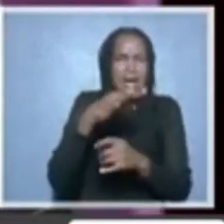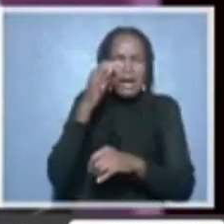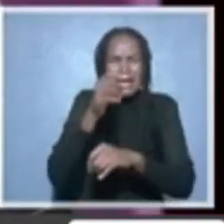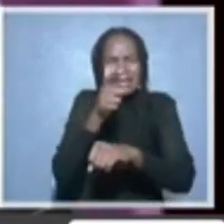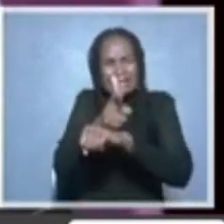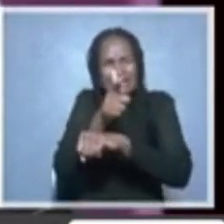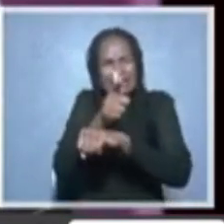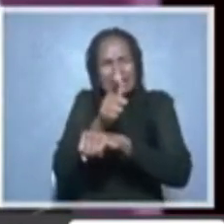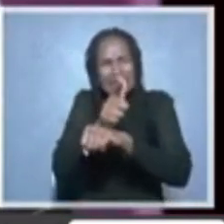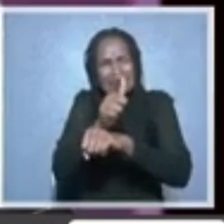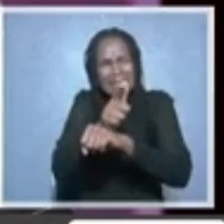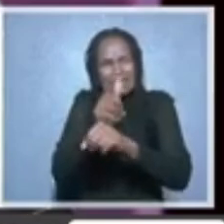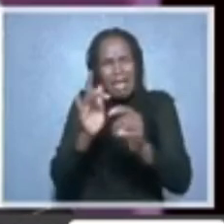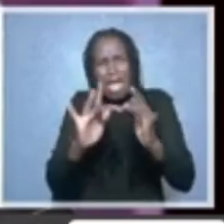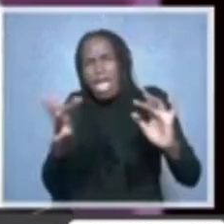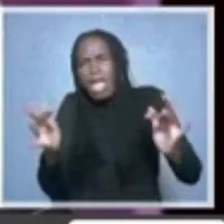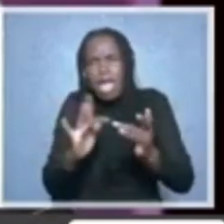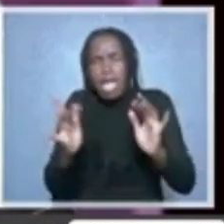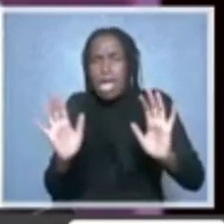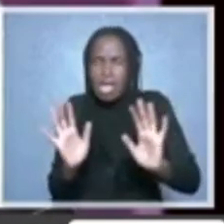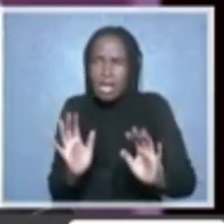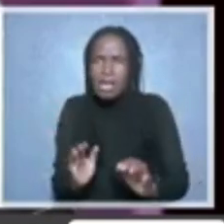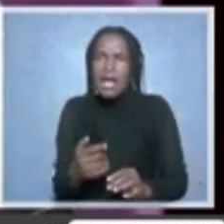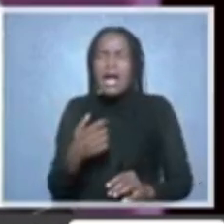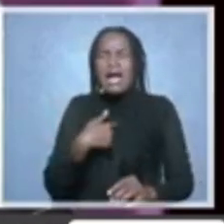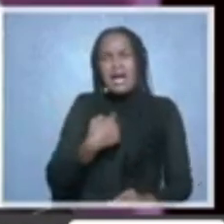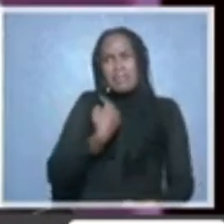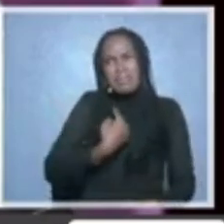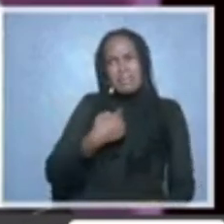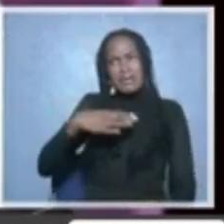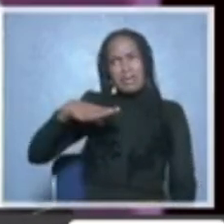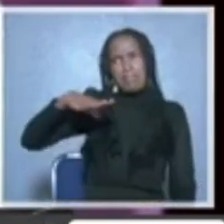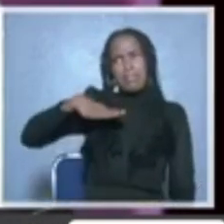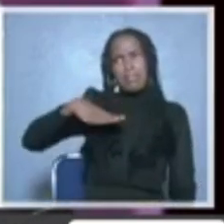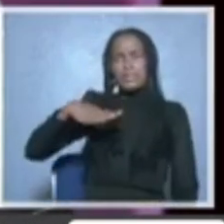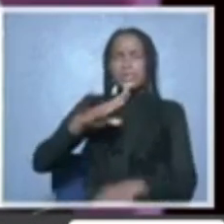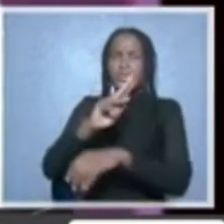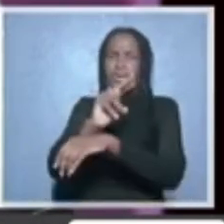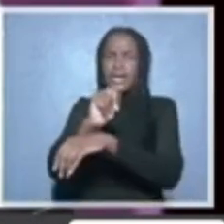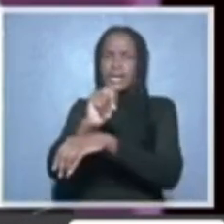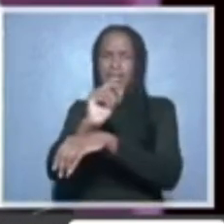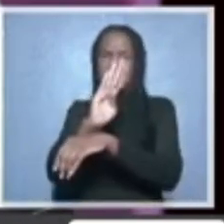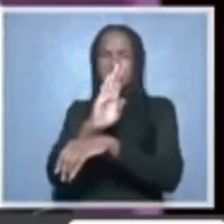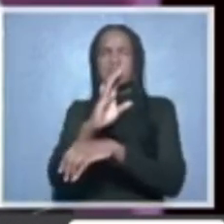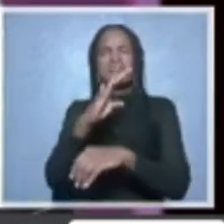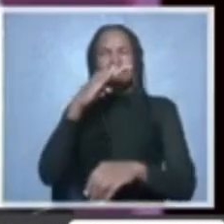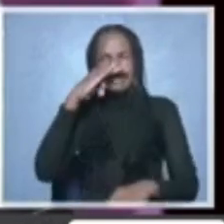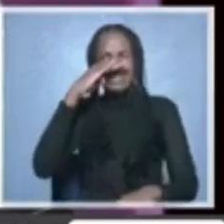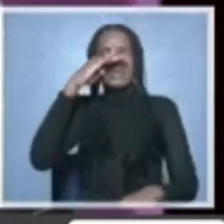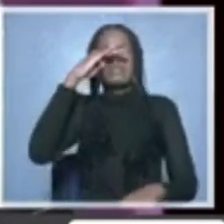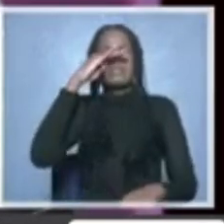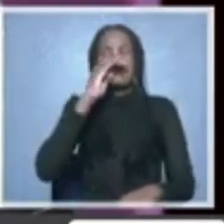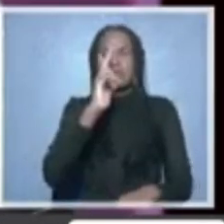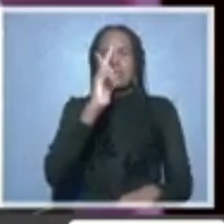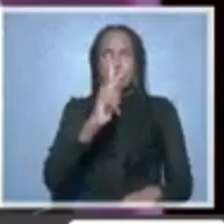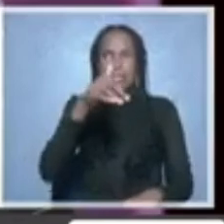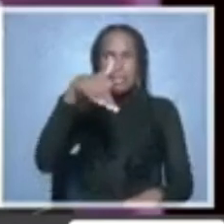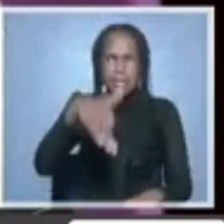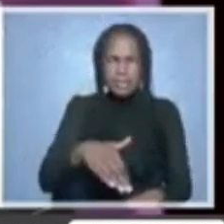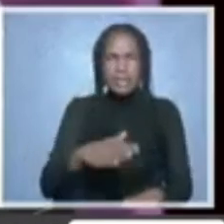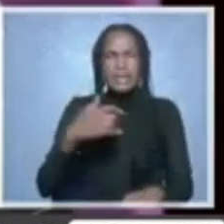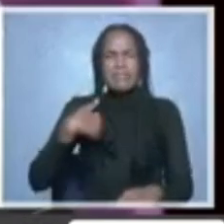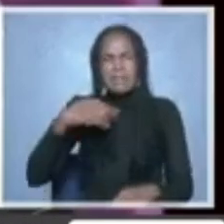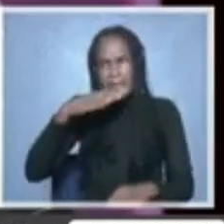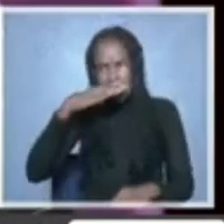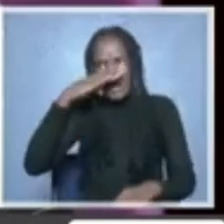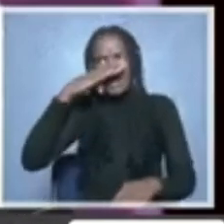team. I'm very proud of what Namibia has been doing. And I'm also very proud of how Namibians have been embracing everything